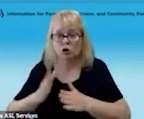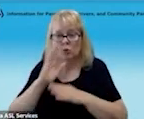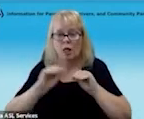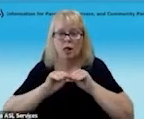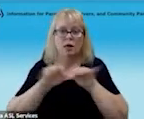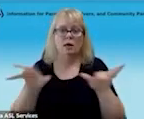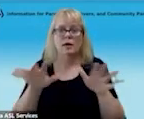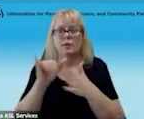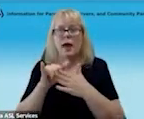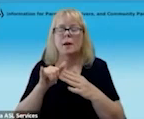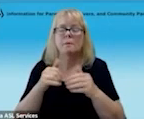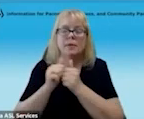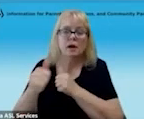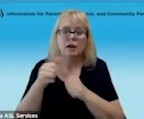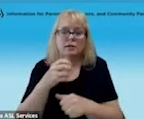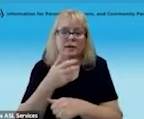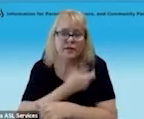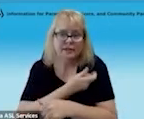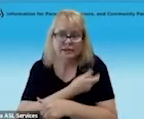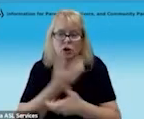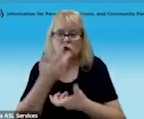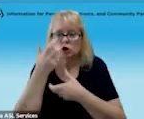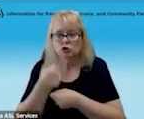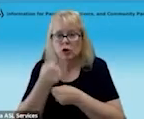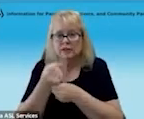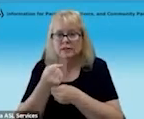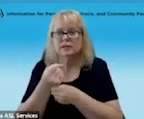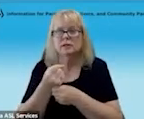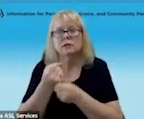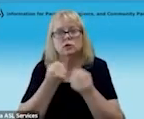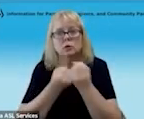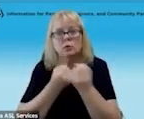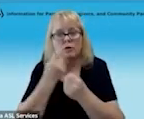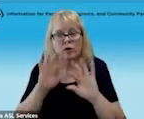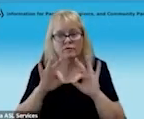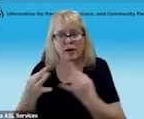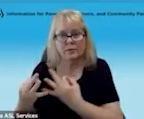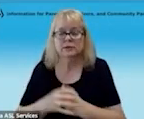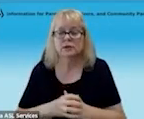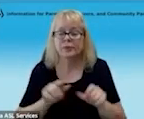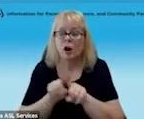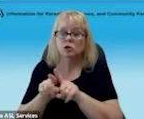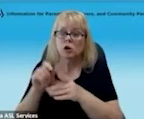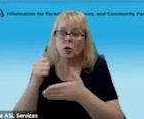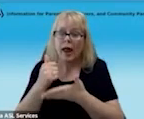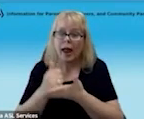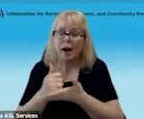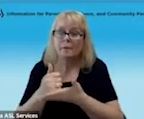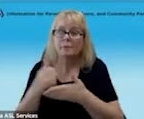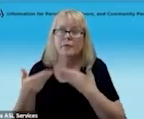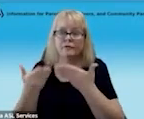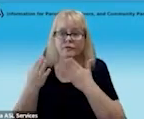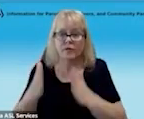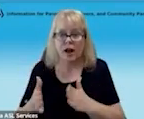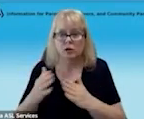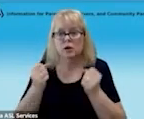anticipate that settings such as childcare programs like Head Start and other support programs like WIC will be critical partners in helping disseminate messaging